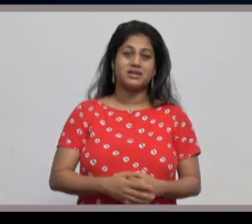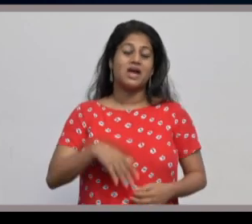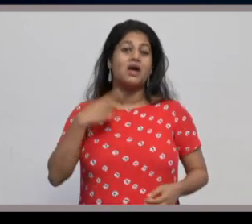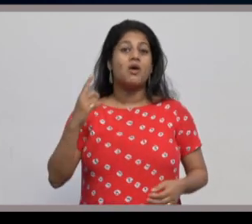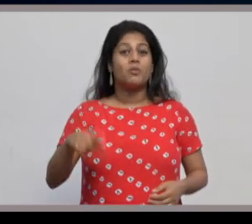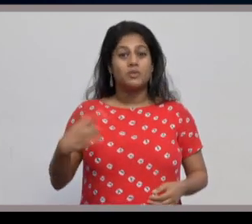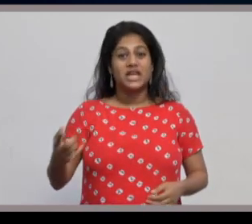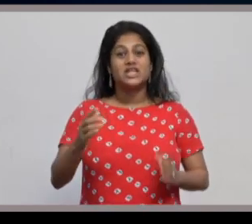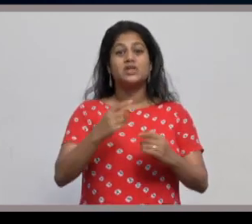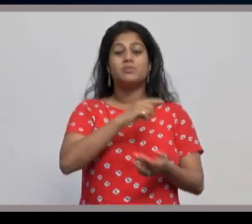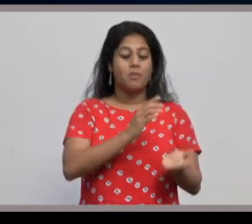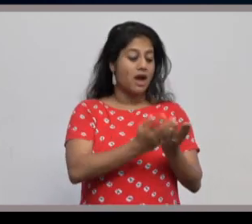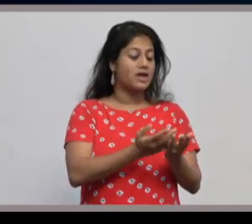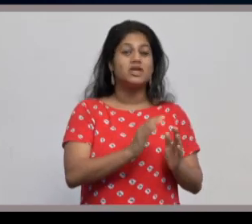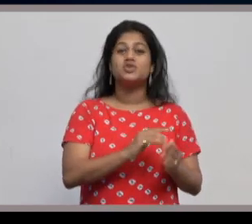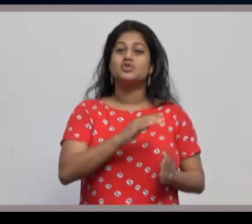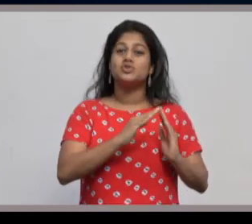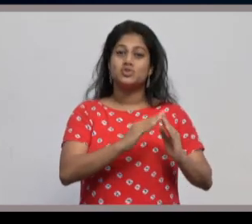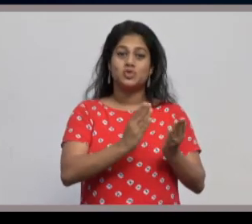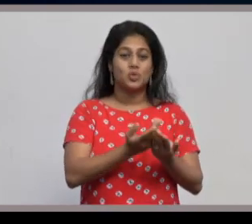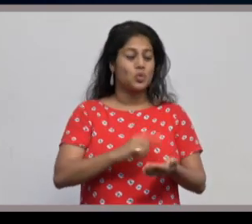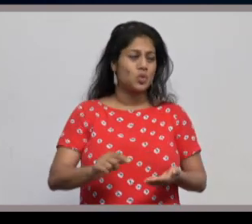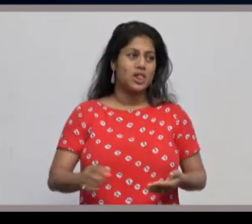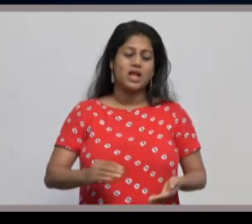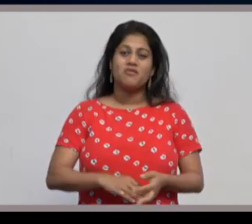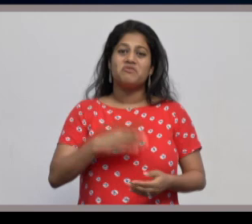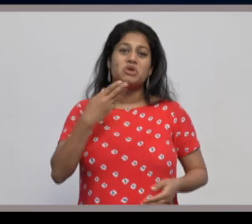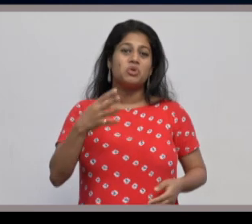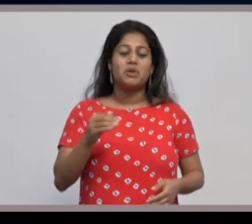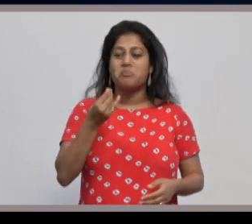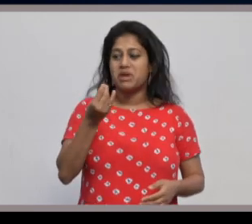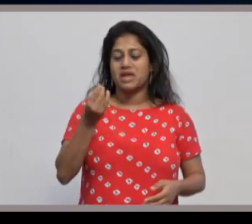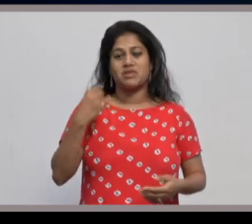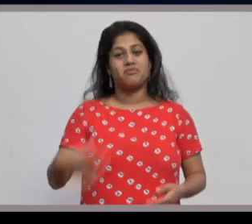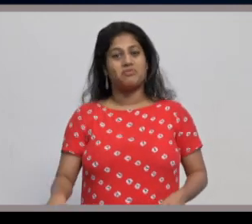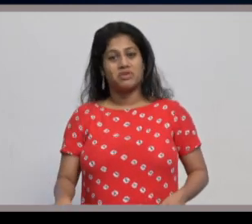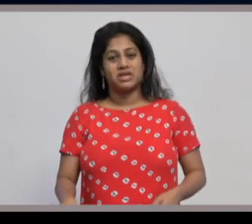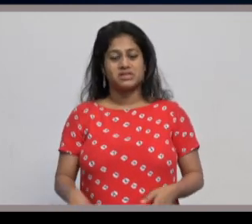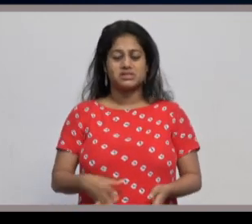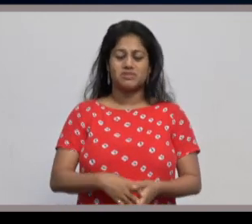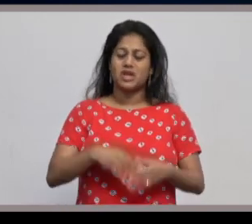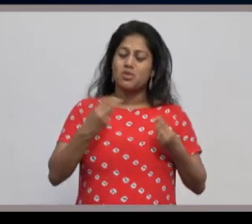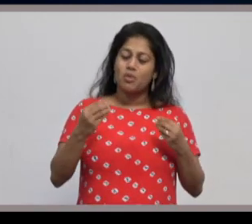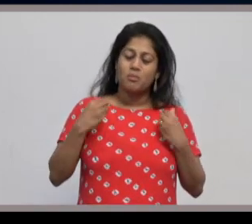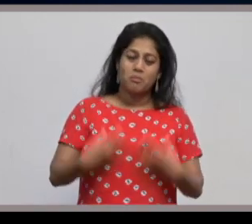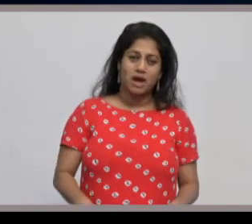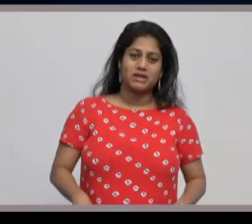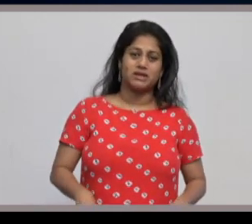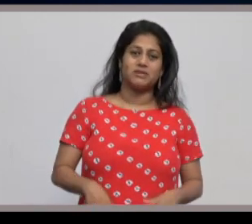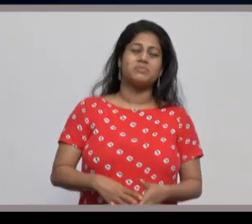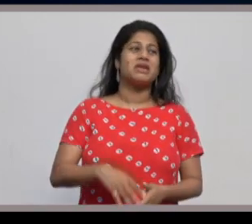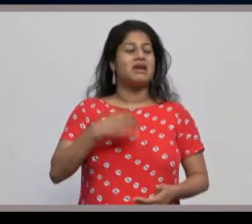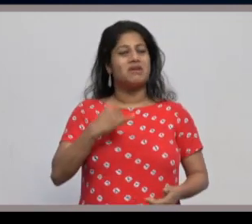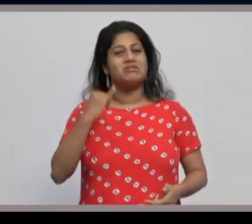This is how I completed my studies. During those early days, there were times that we experienced hunger. I